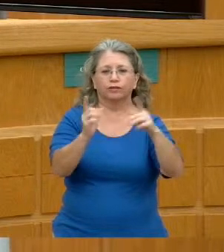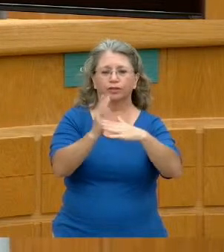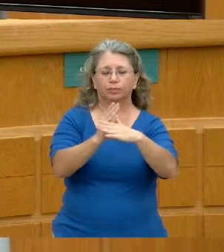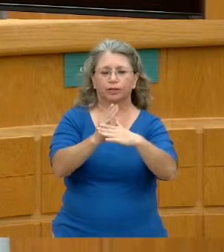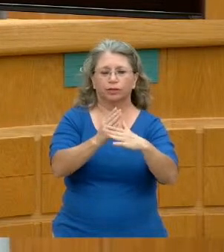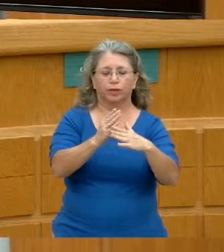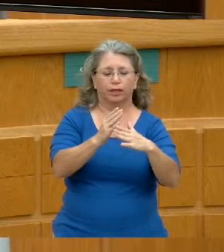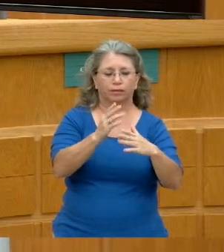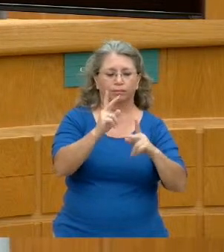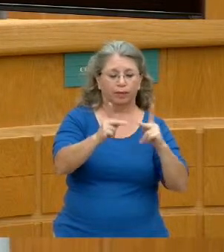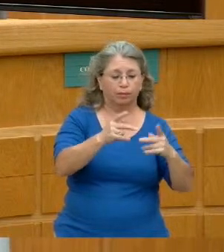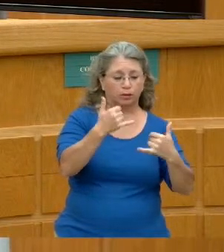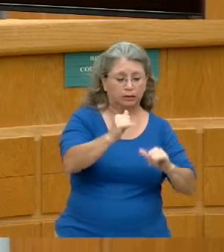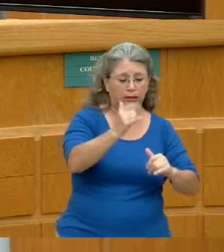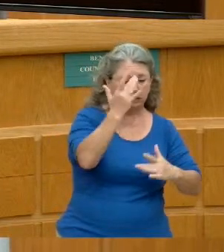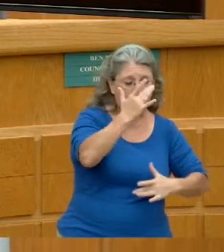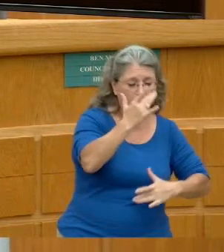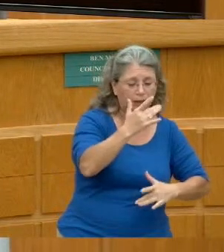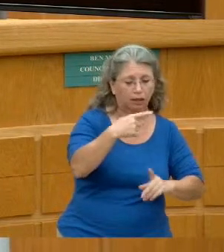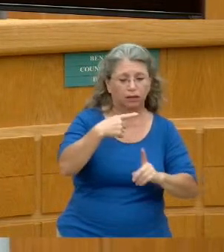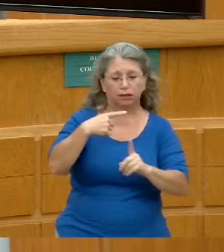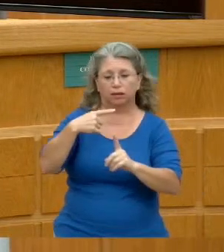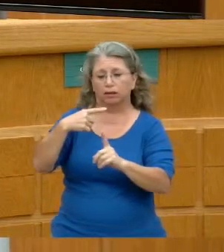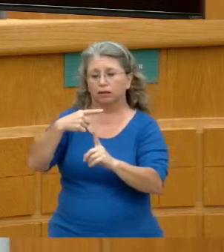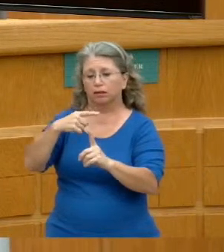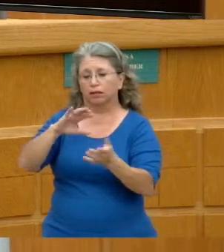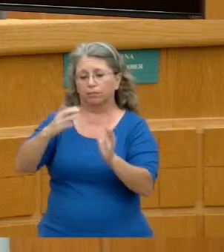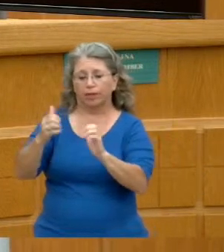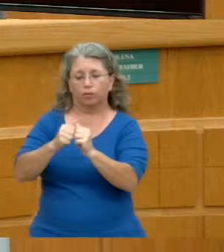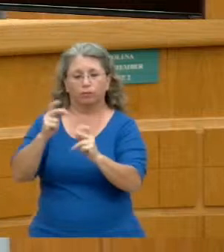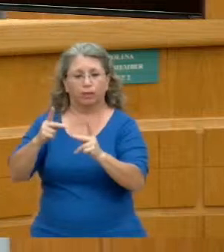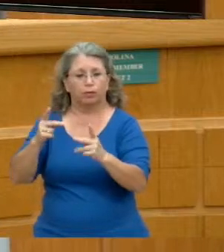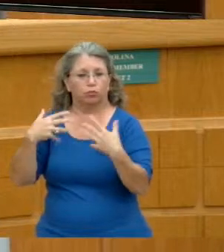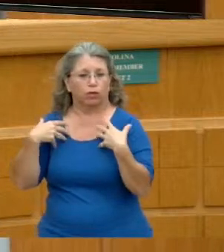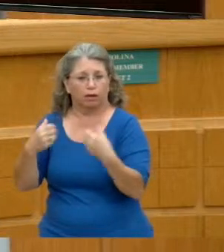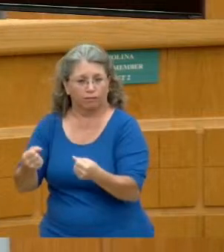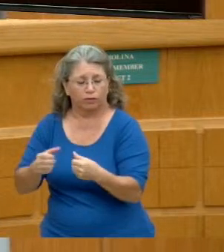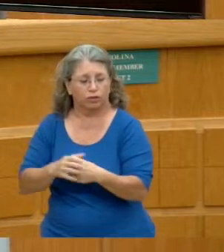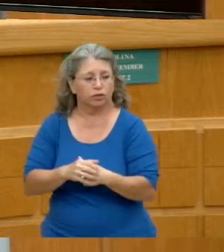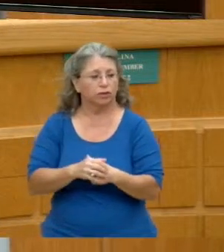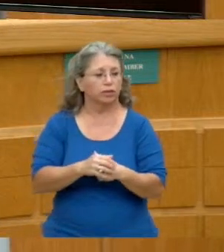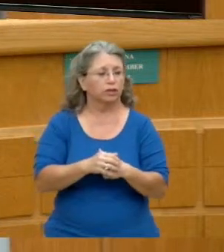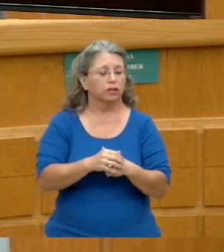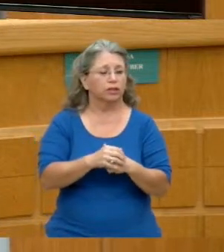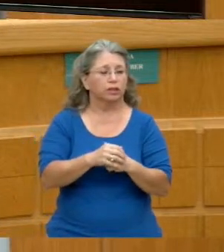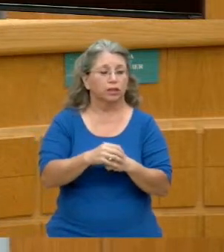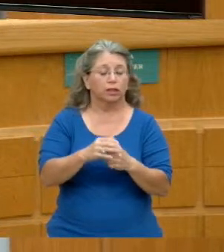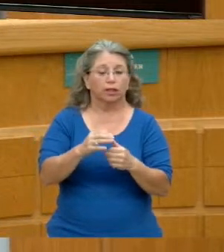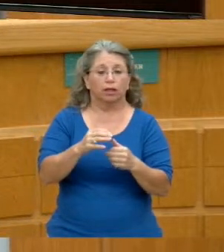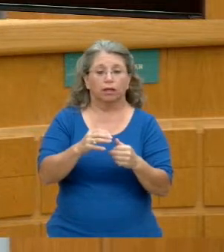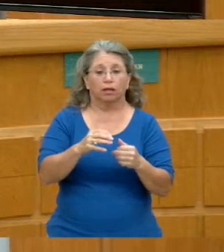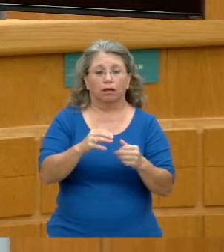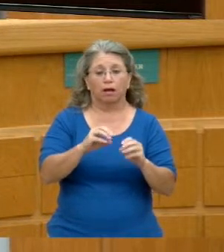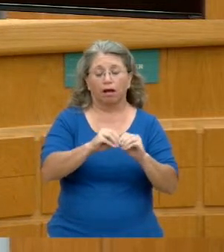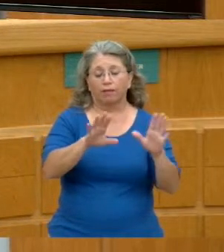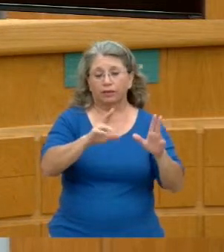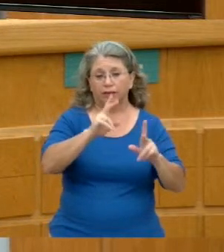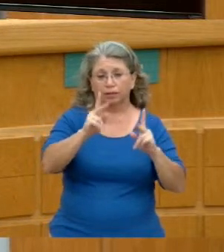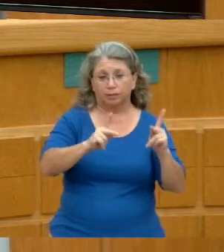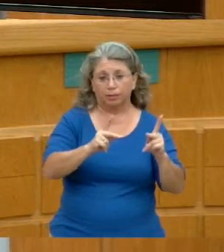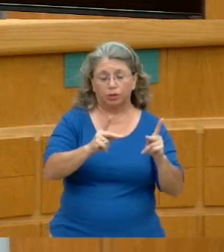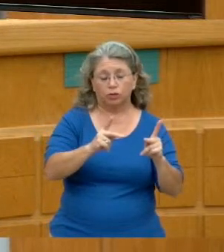so with our exponential growth that's happening in new cases, obviously the new cases outweighs the